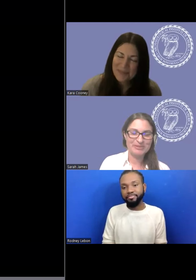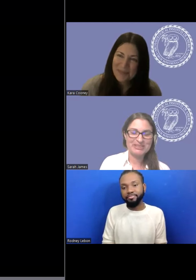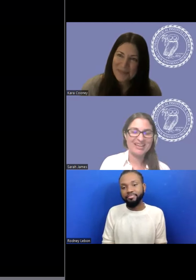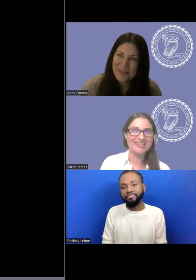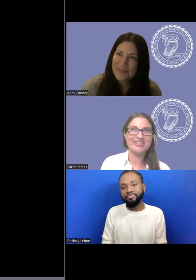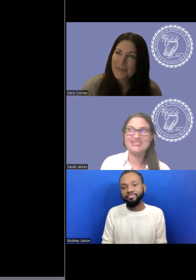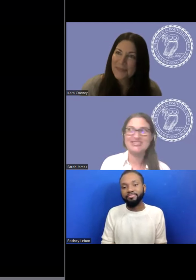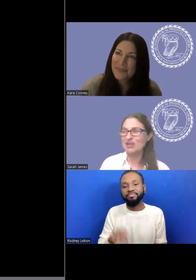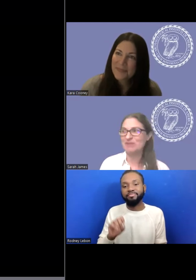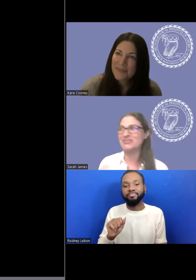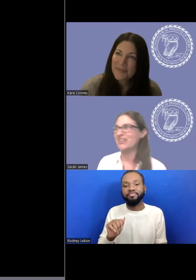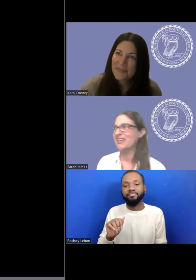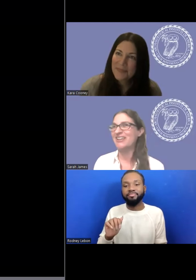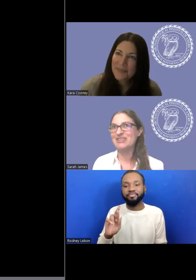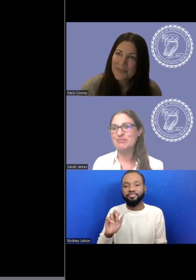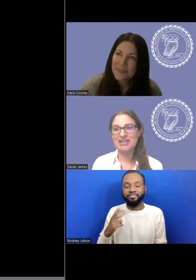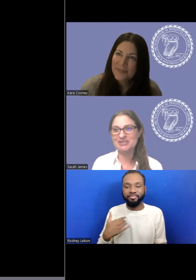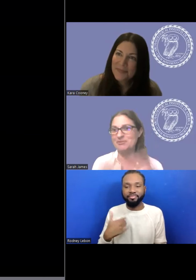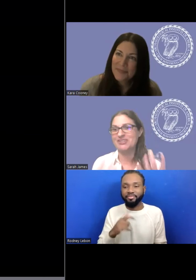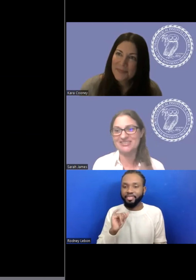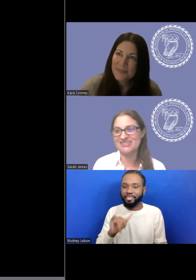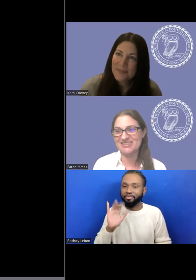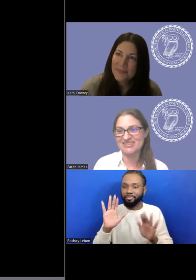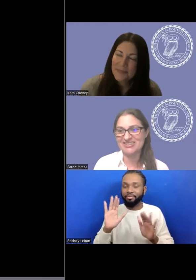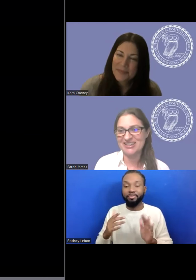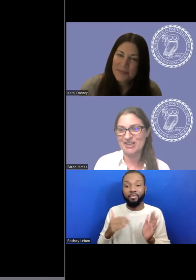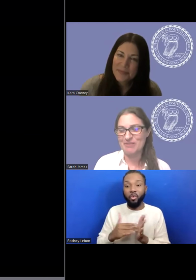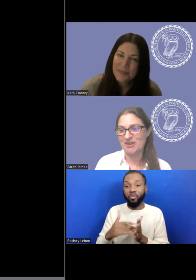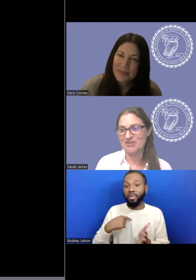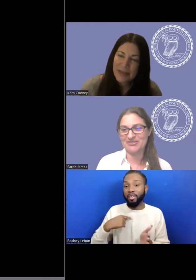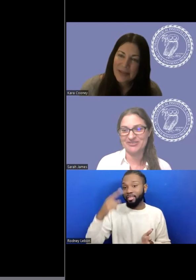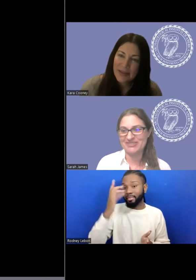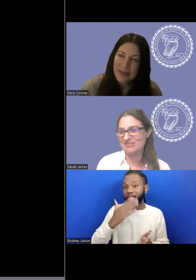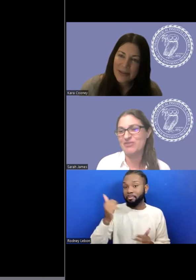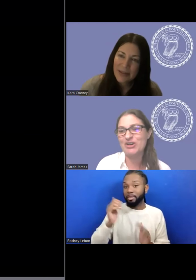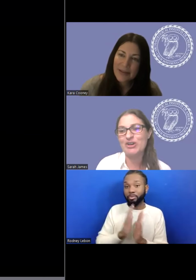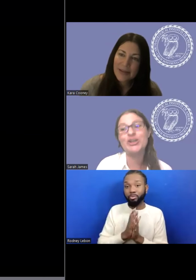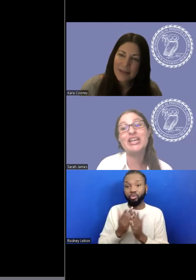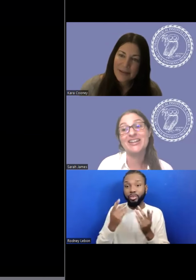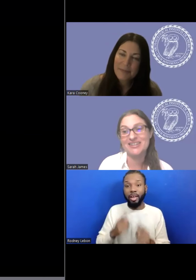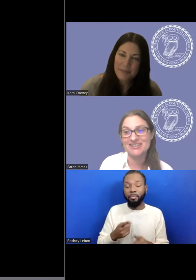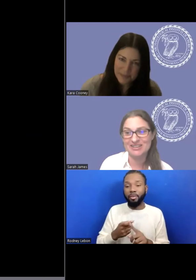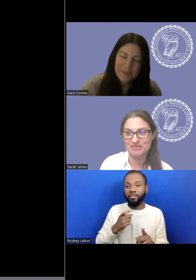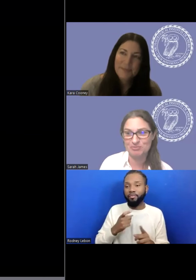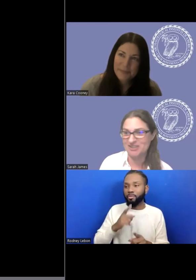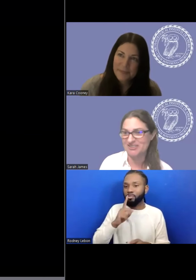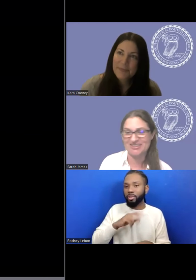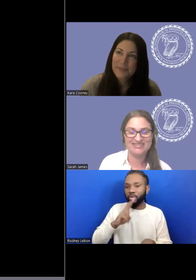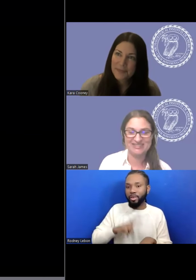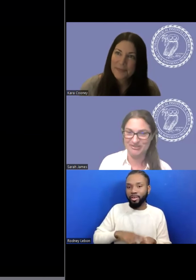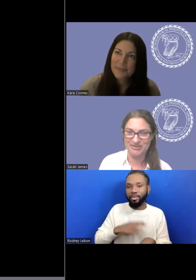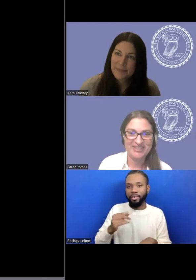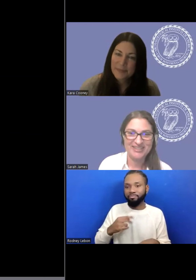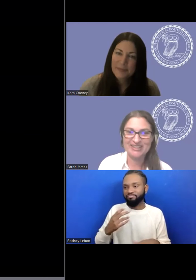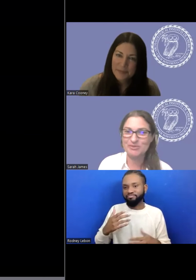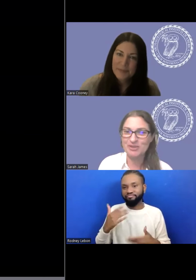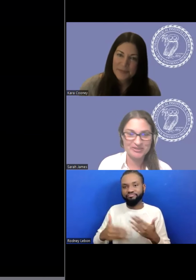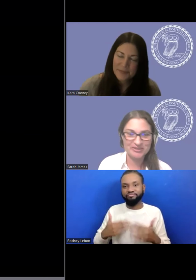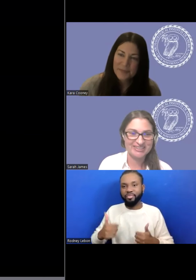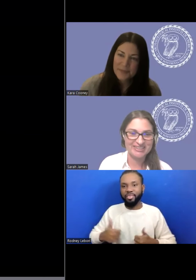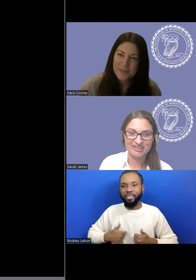That's spectacular. Sometimes I think the best books, as you say, come out through a very organic and lived process. So